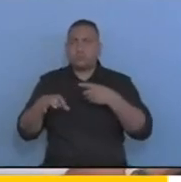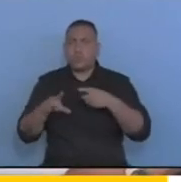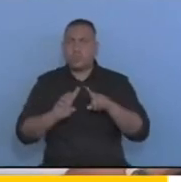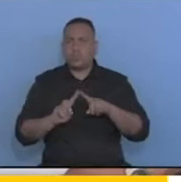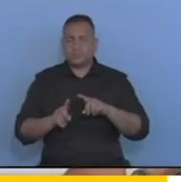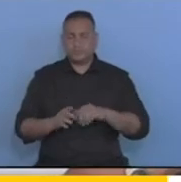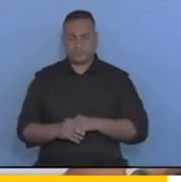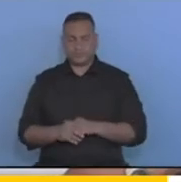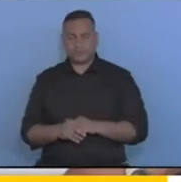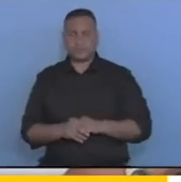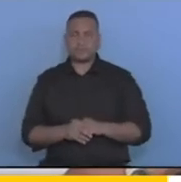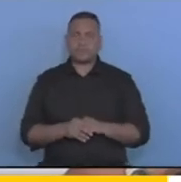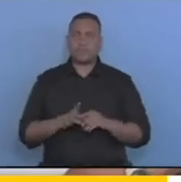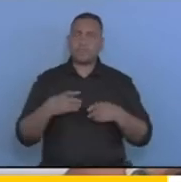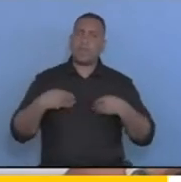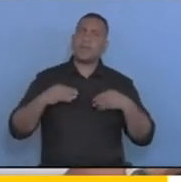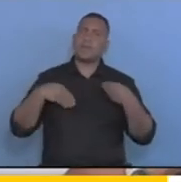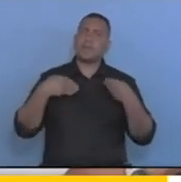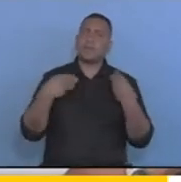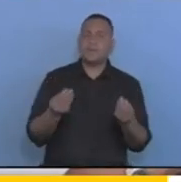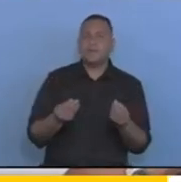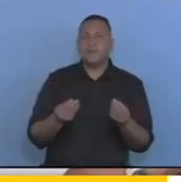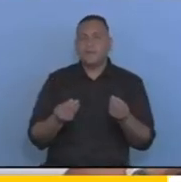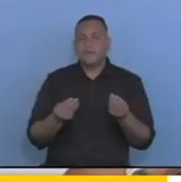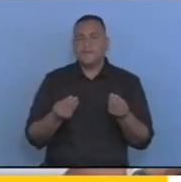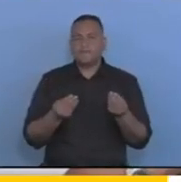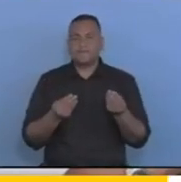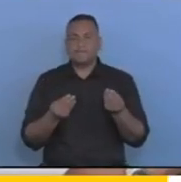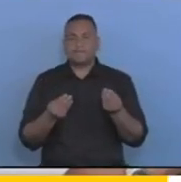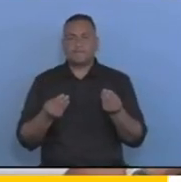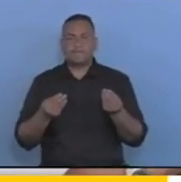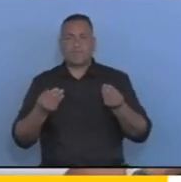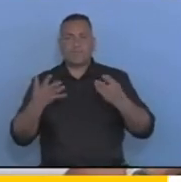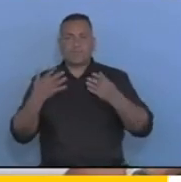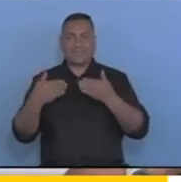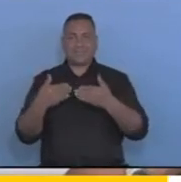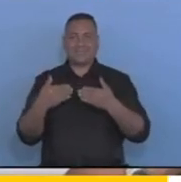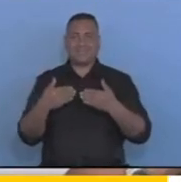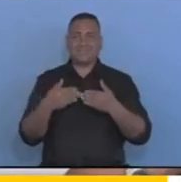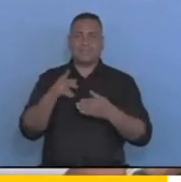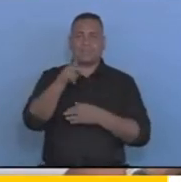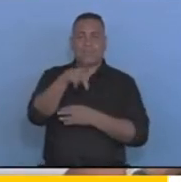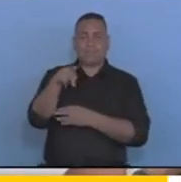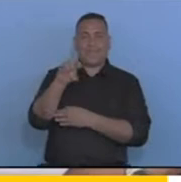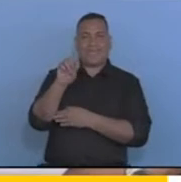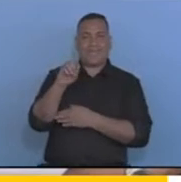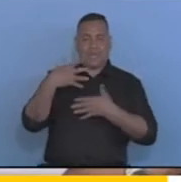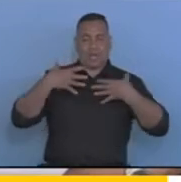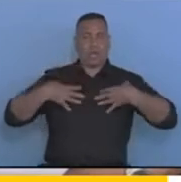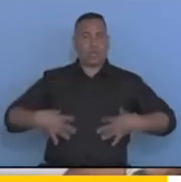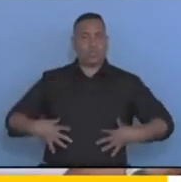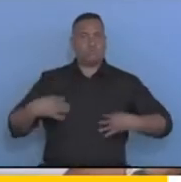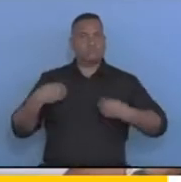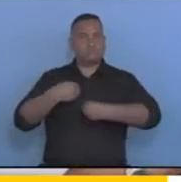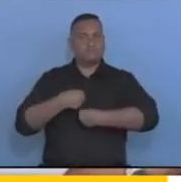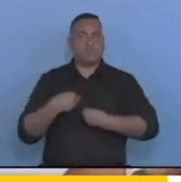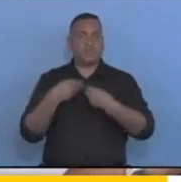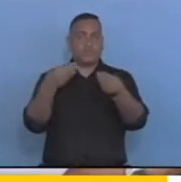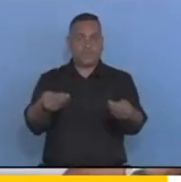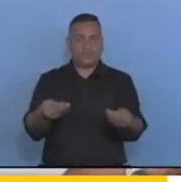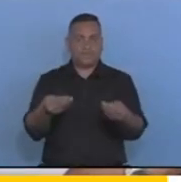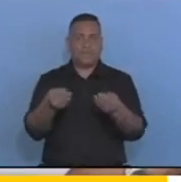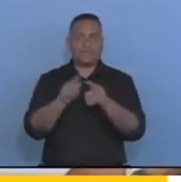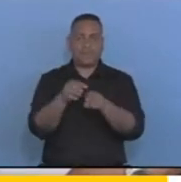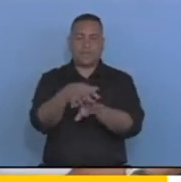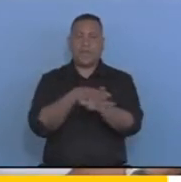a full gear of protective clothing, that is gloves,